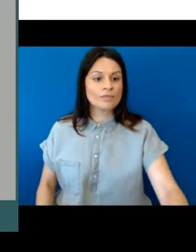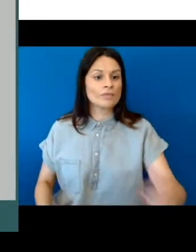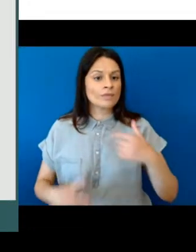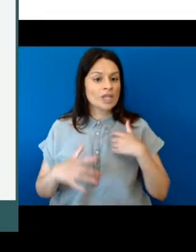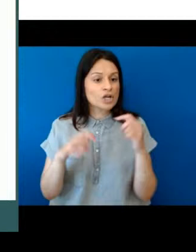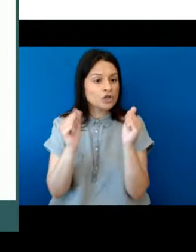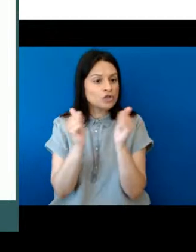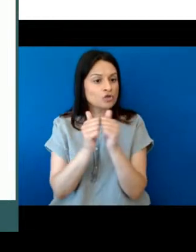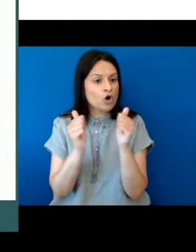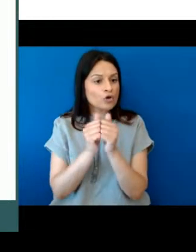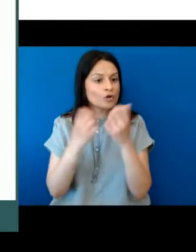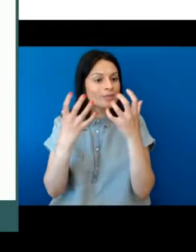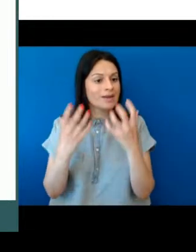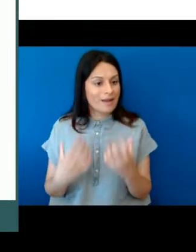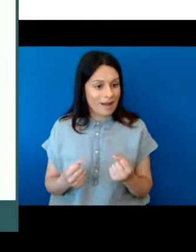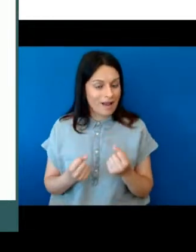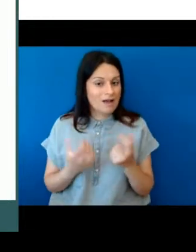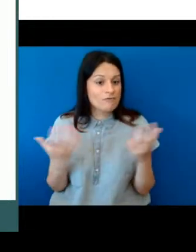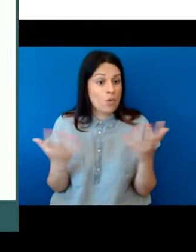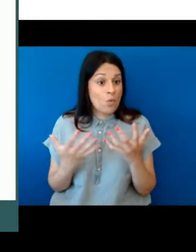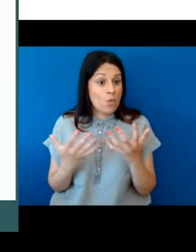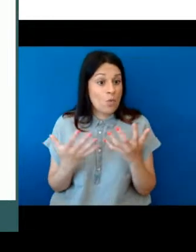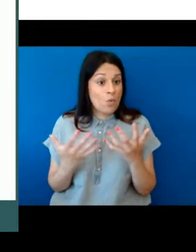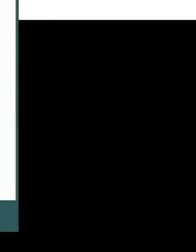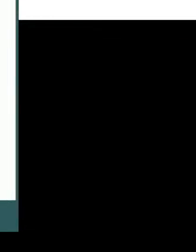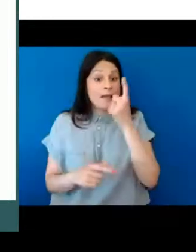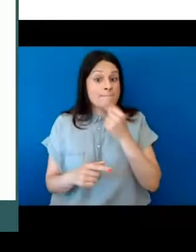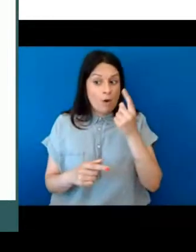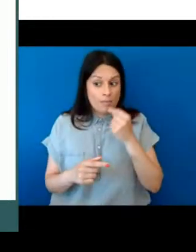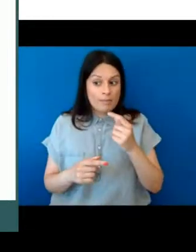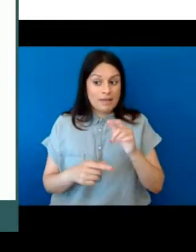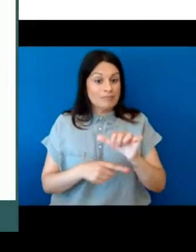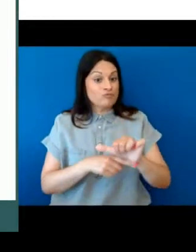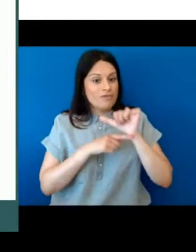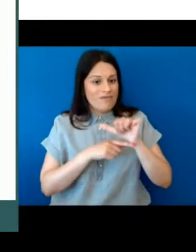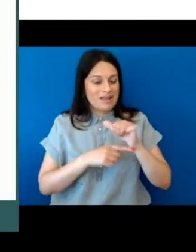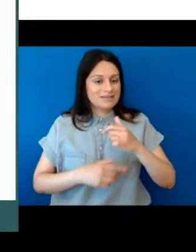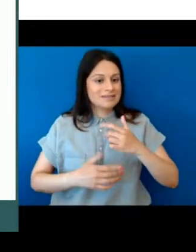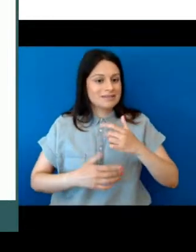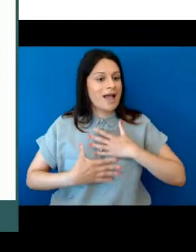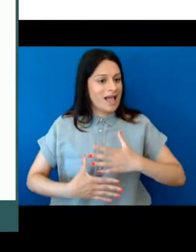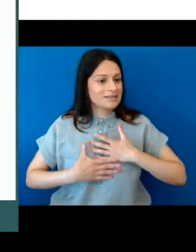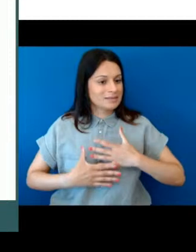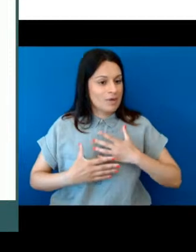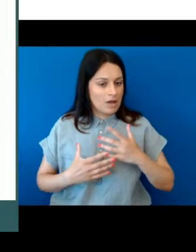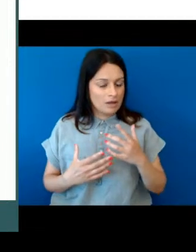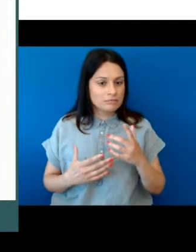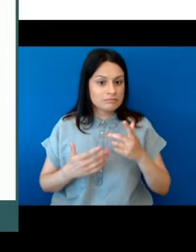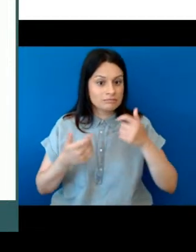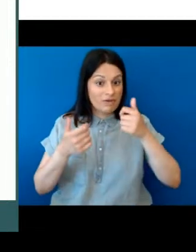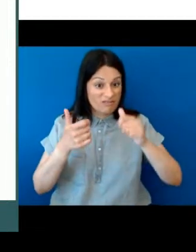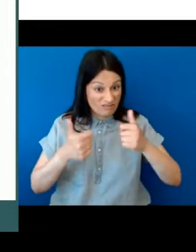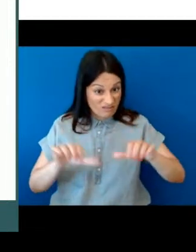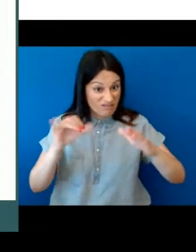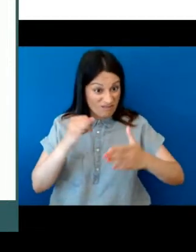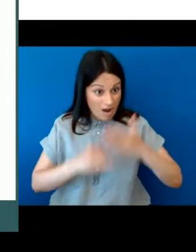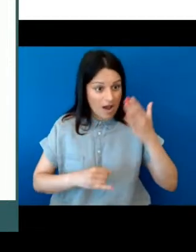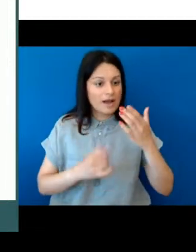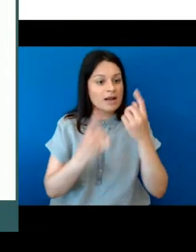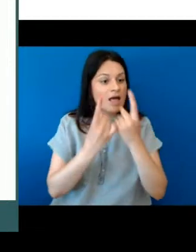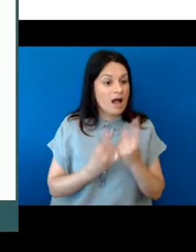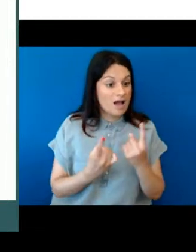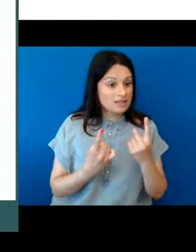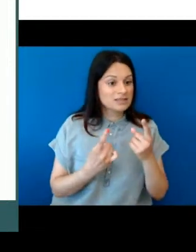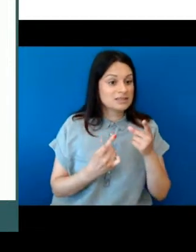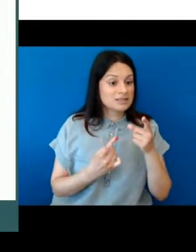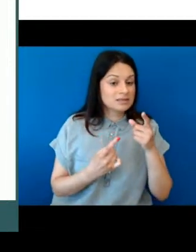probably prevent asthma. But finally, what I would ask of all of you who treat allergic